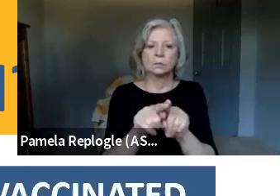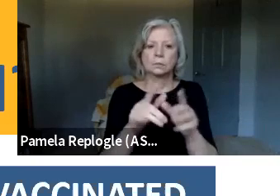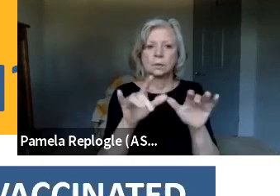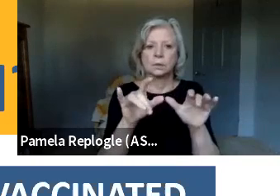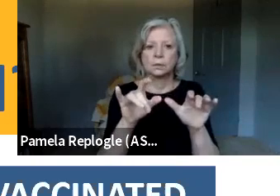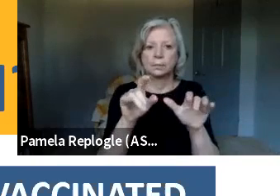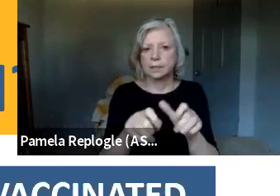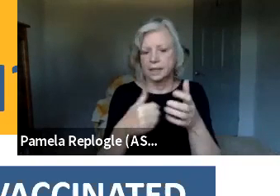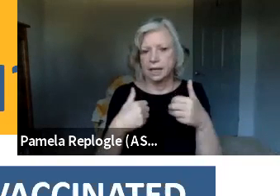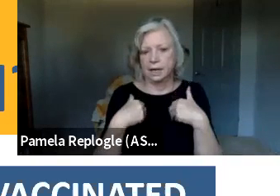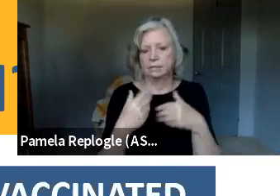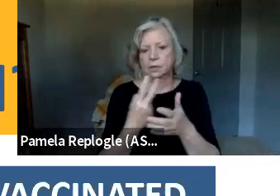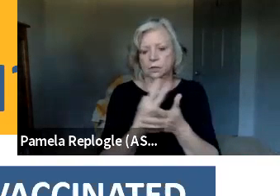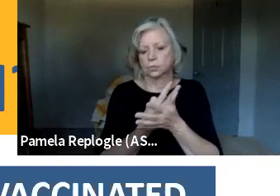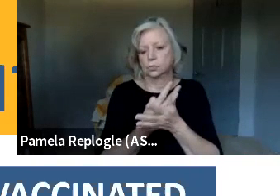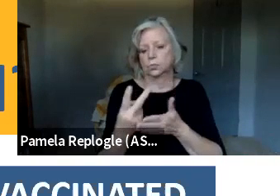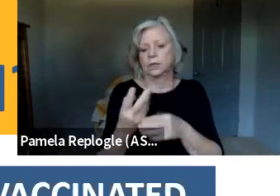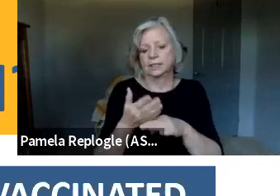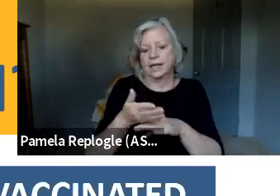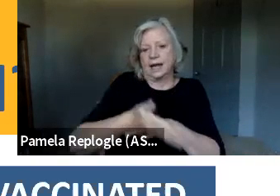it be 2 weeks after.